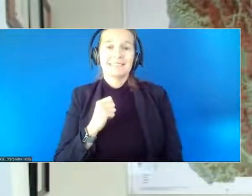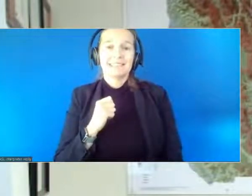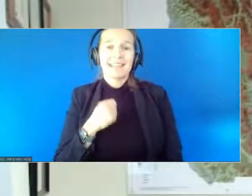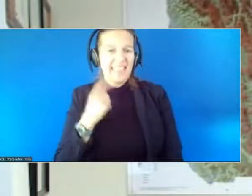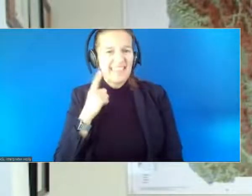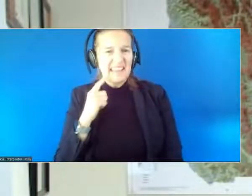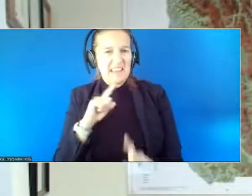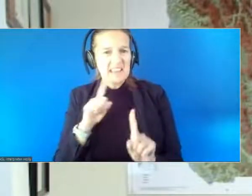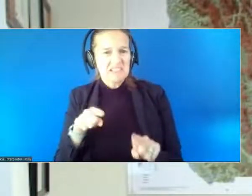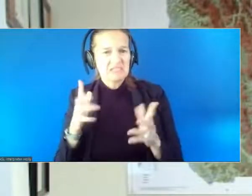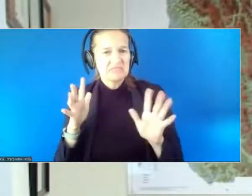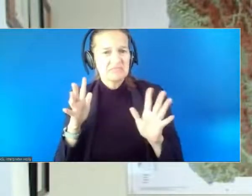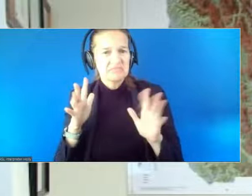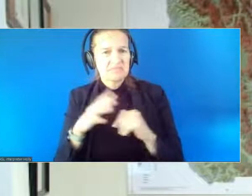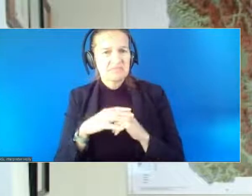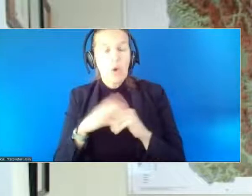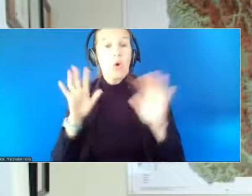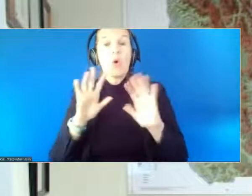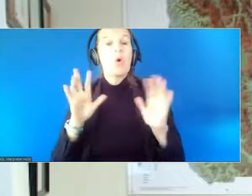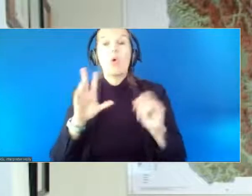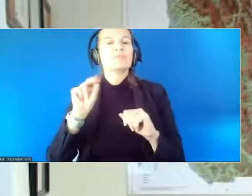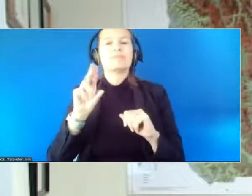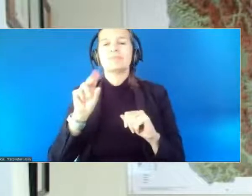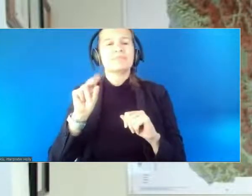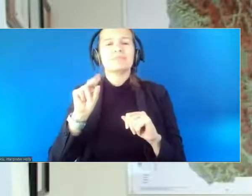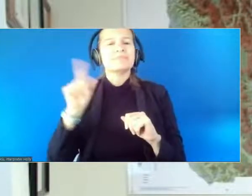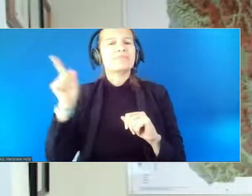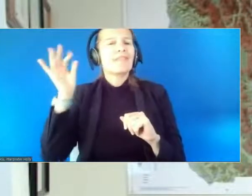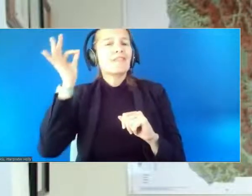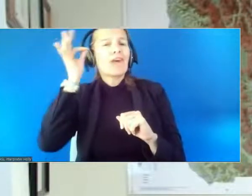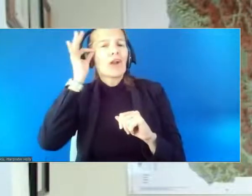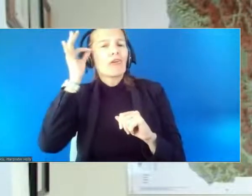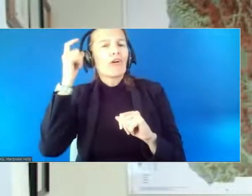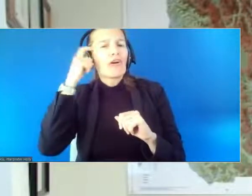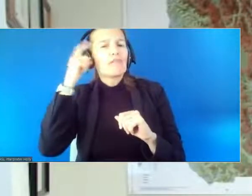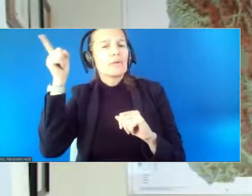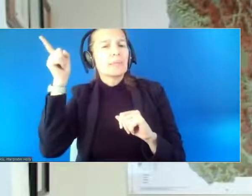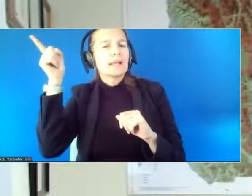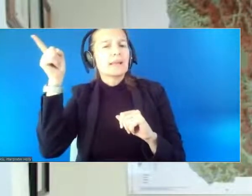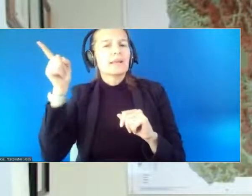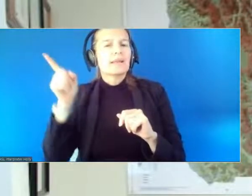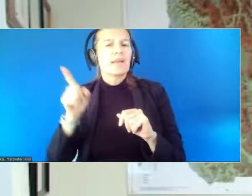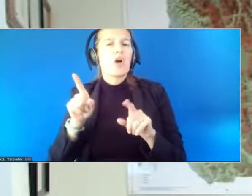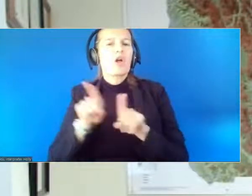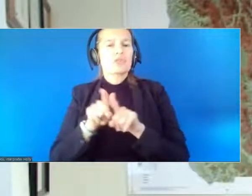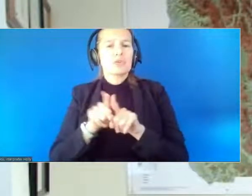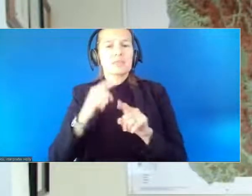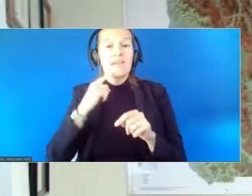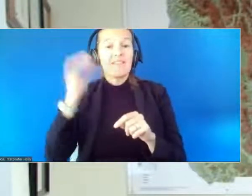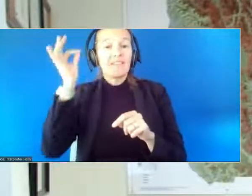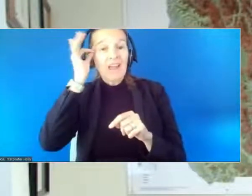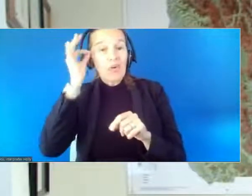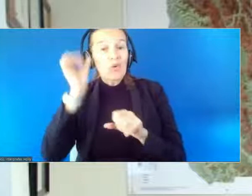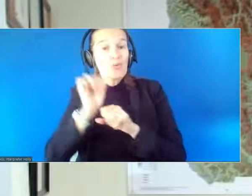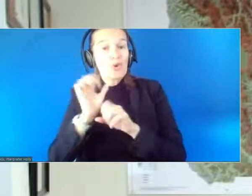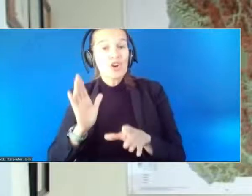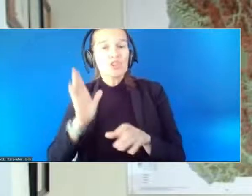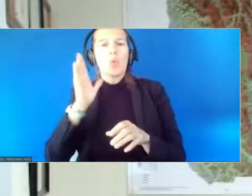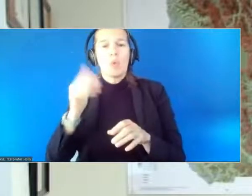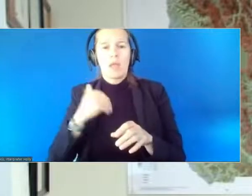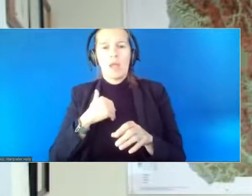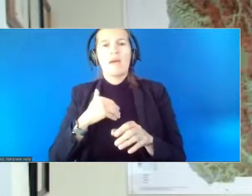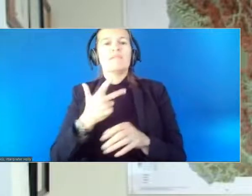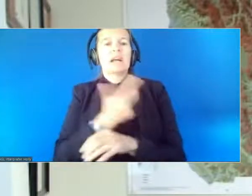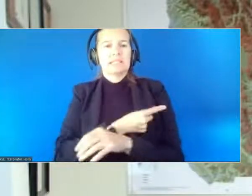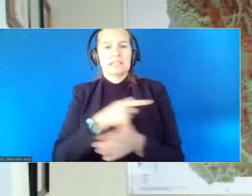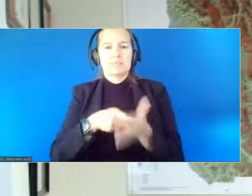it. Oh, no, the federal government is also saying that for federal workers, there will be a vaccine mandate. I don't think